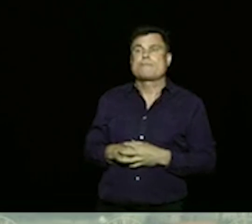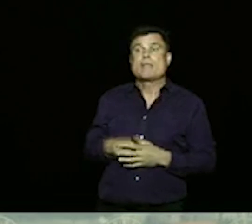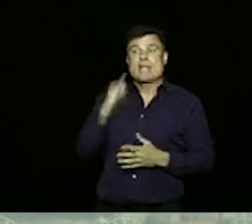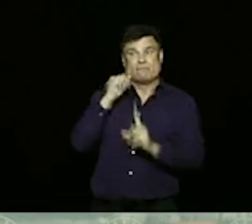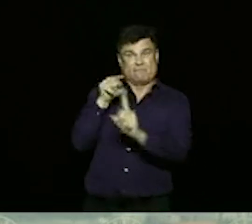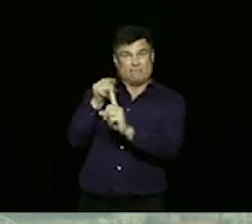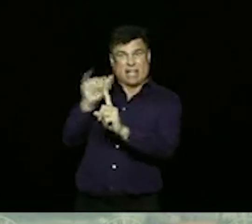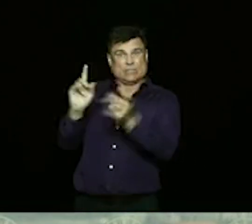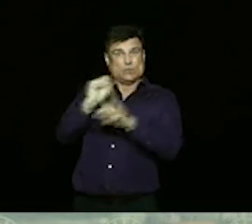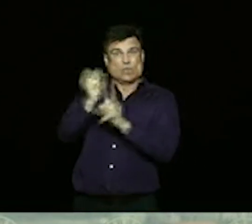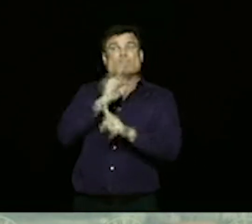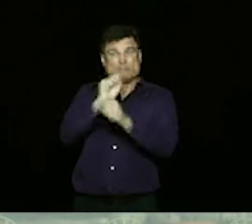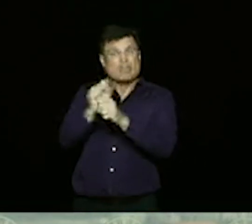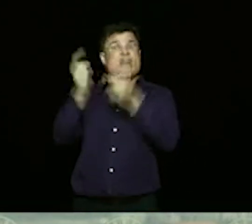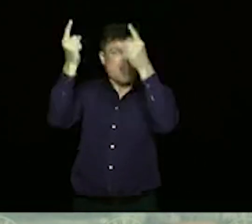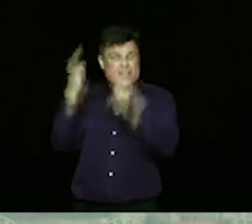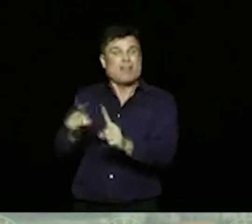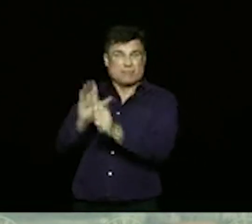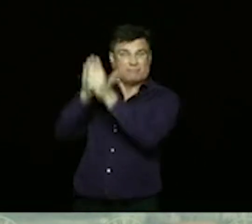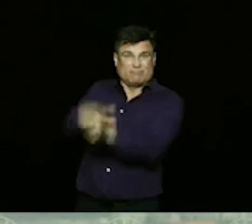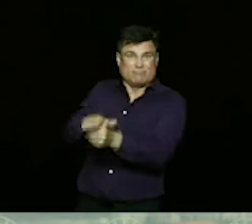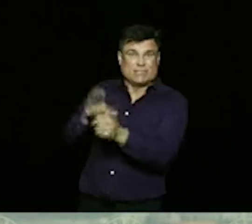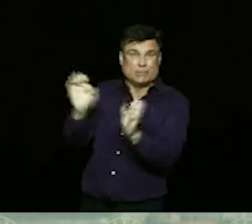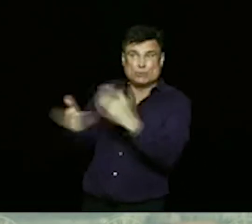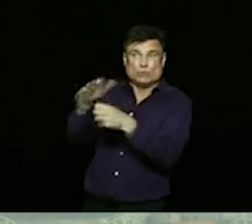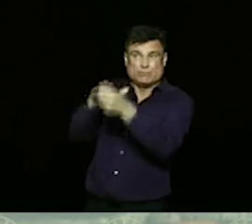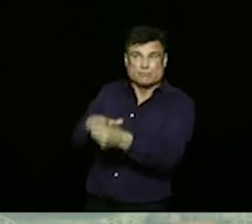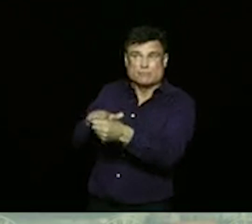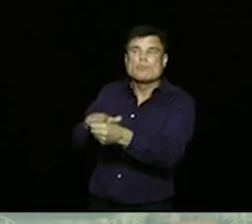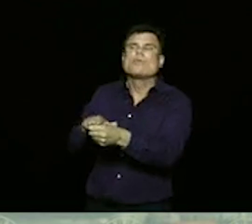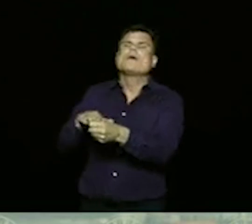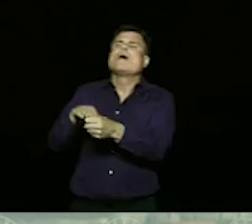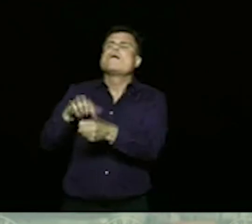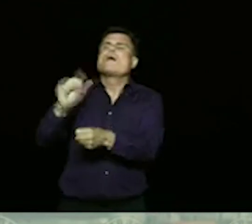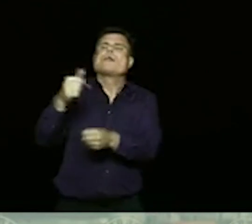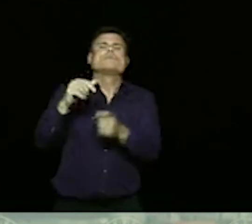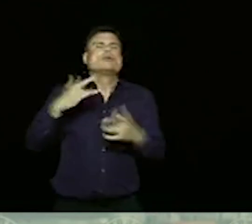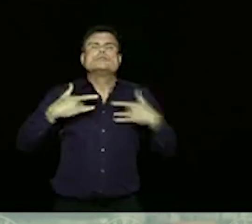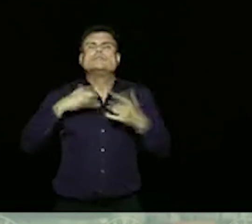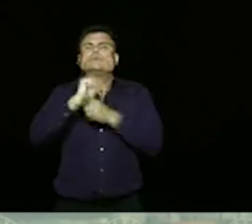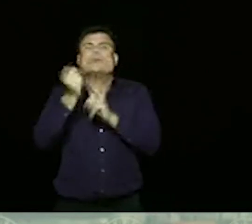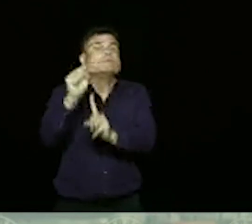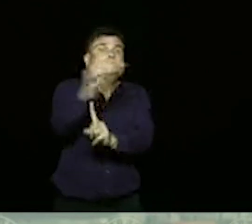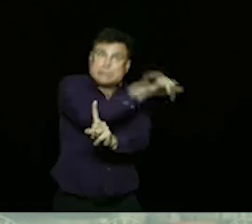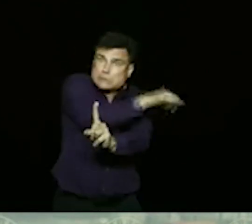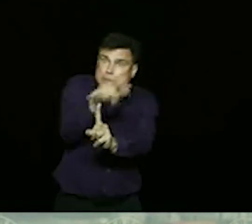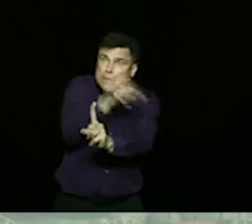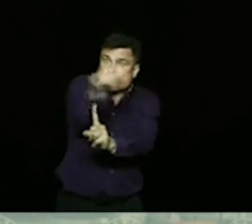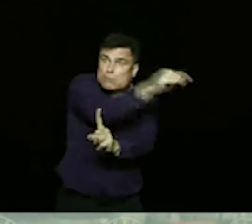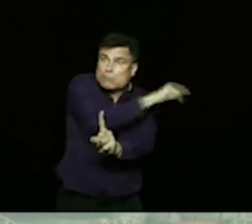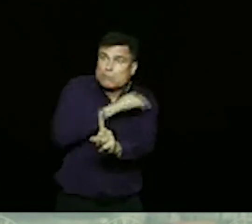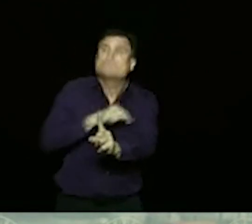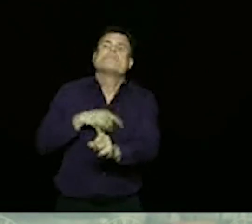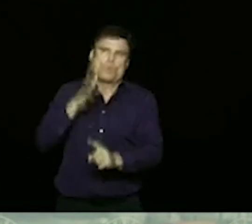that reflect these same problems in our society. But we have to take these steps, and these are the steps we're taking. So we